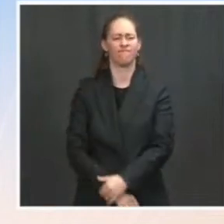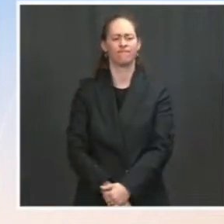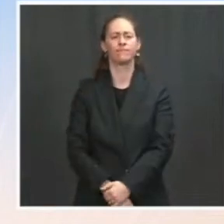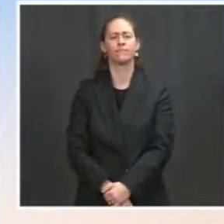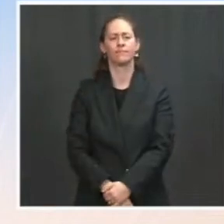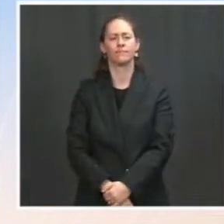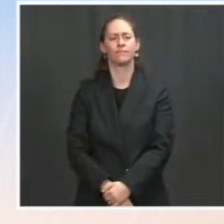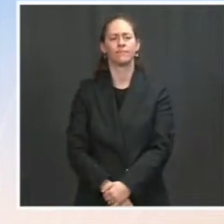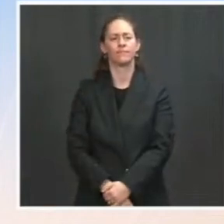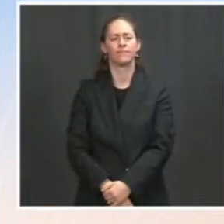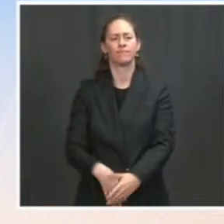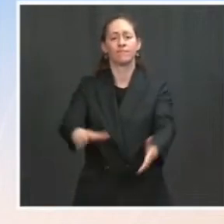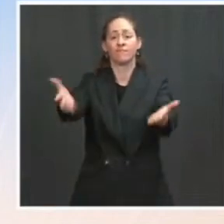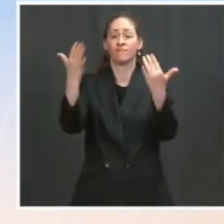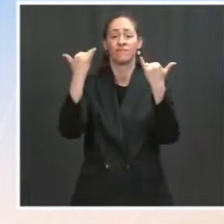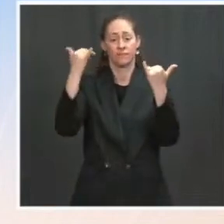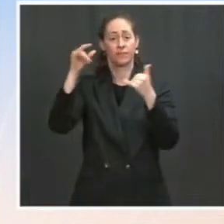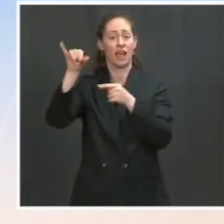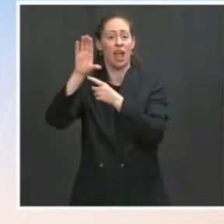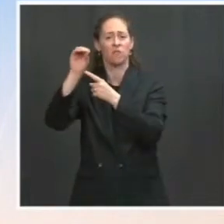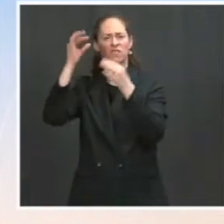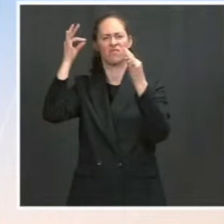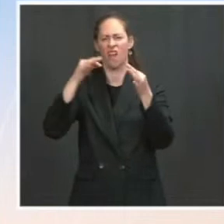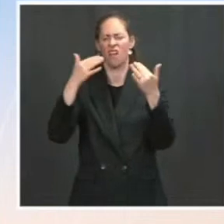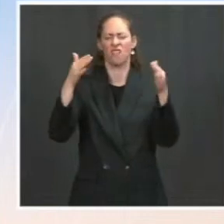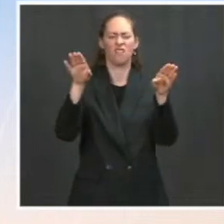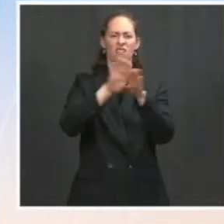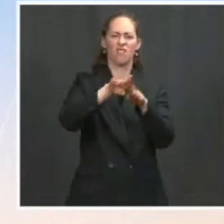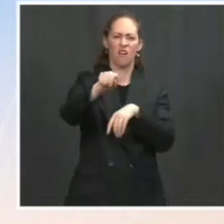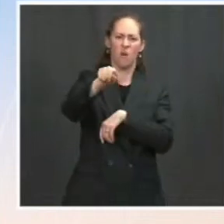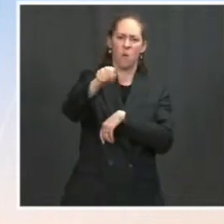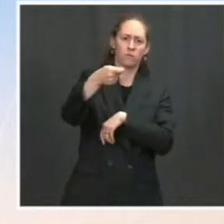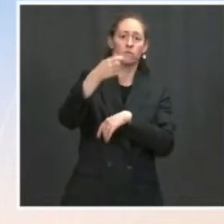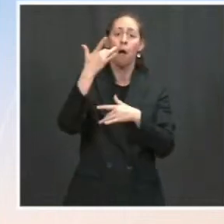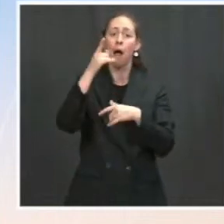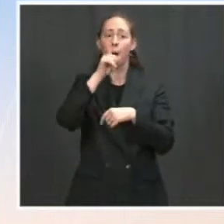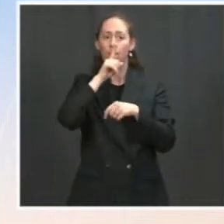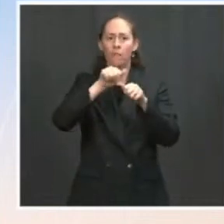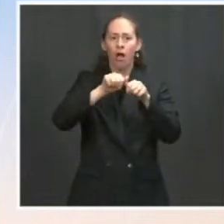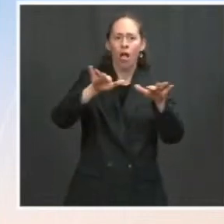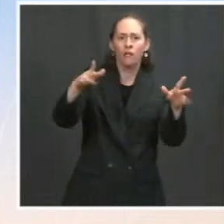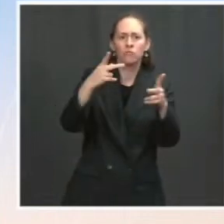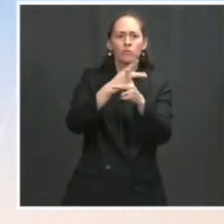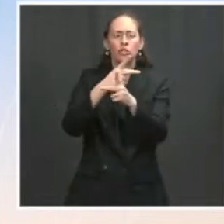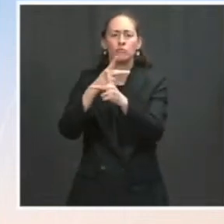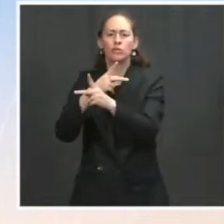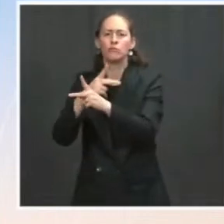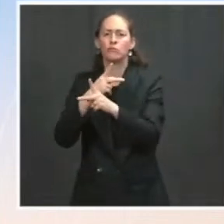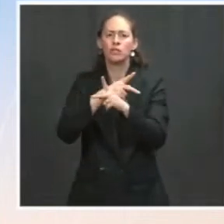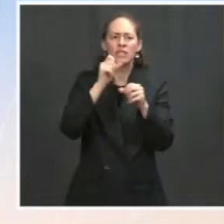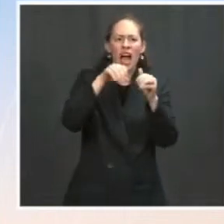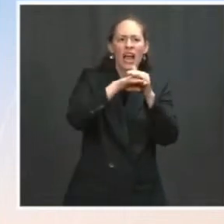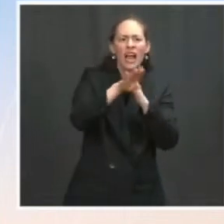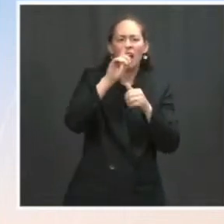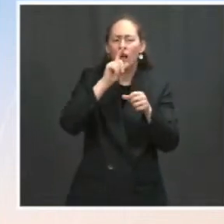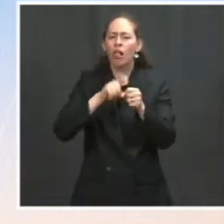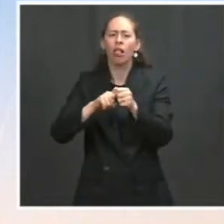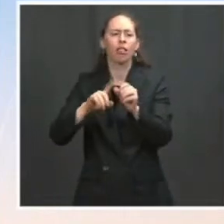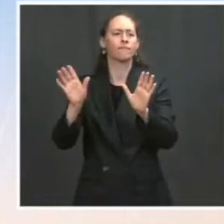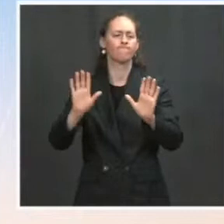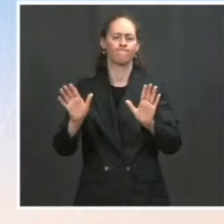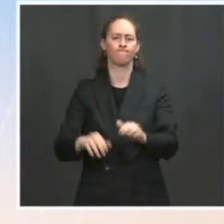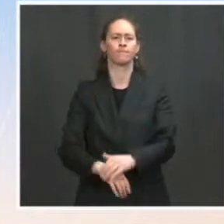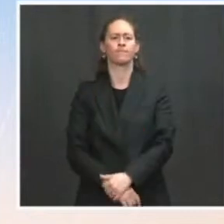the pipeline. We've been in ongoing contact with Colonial, and the President continues to be regularly briefed on